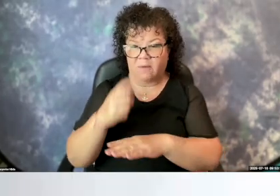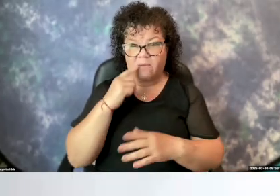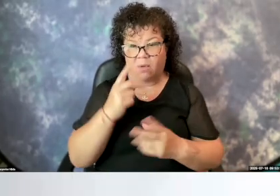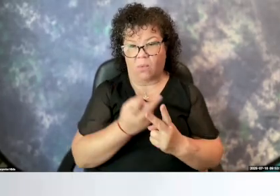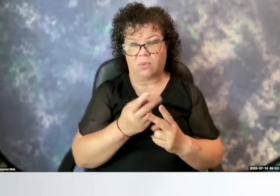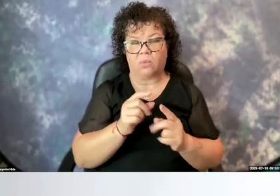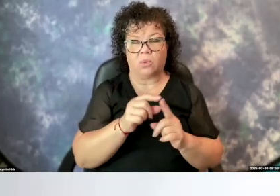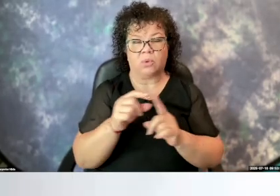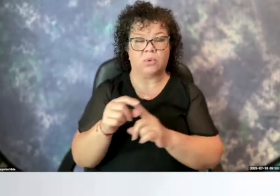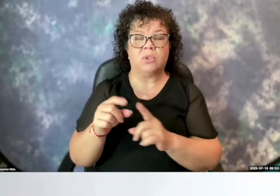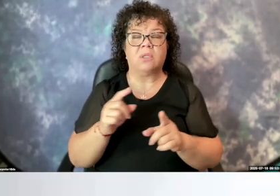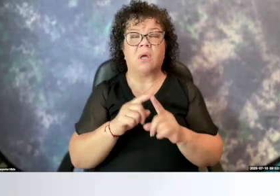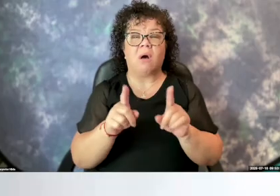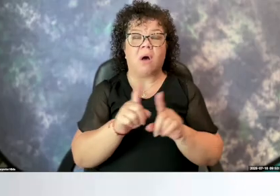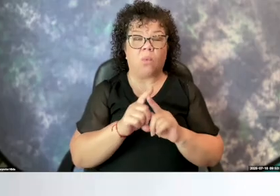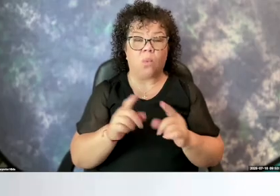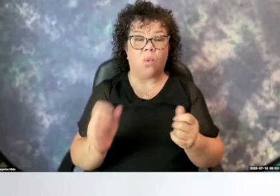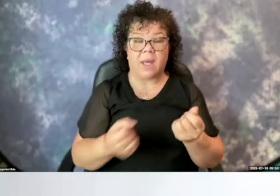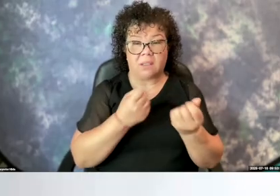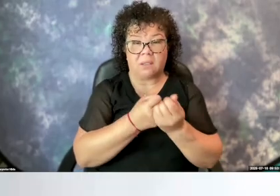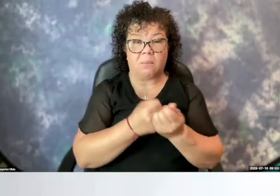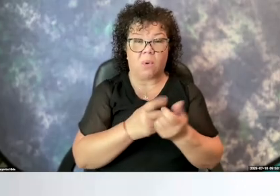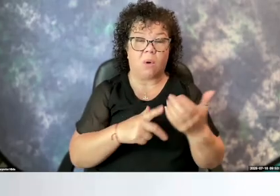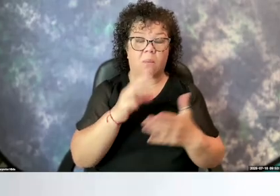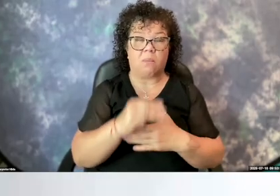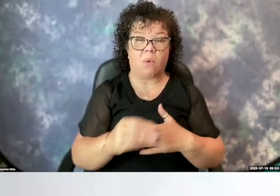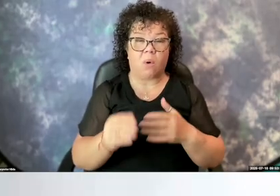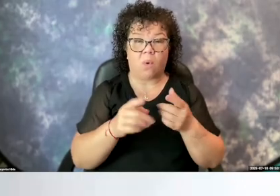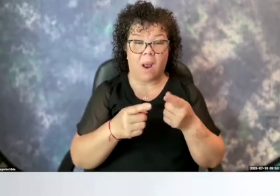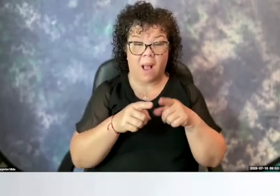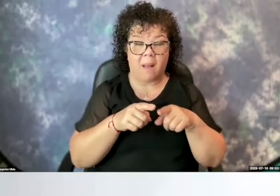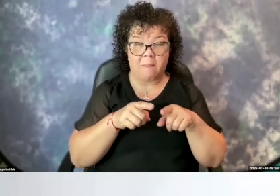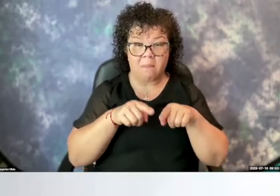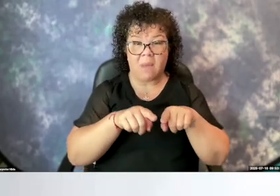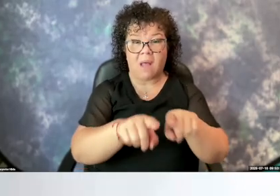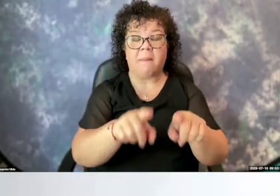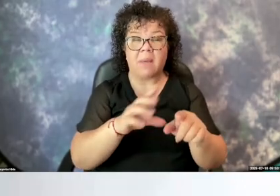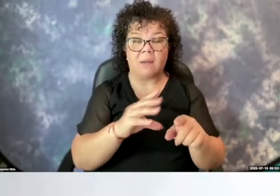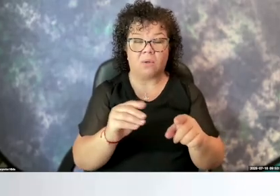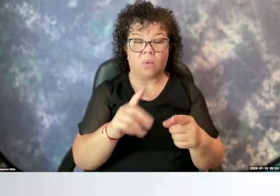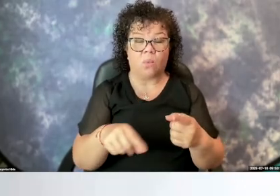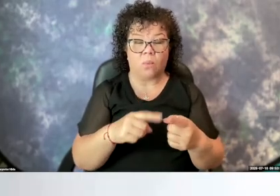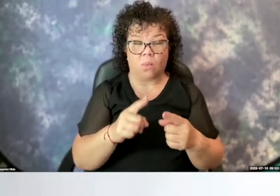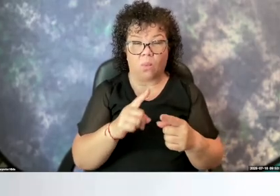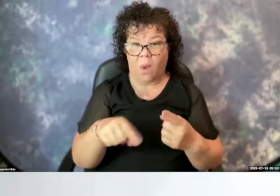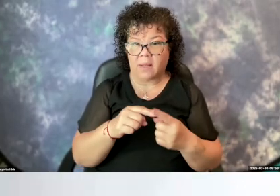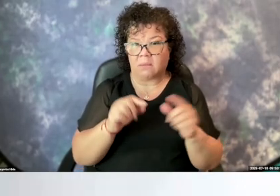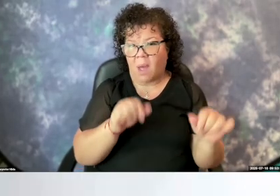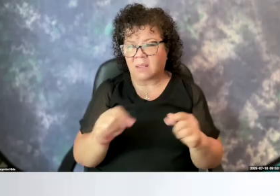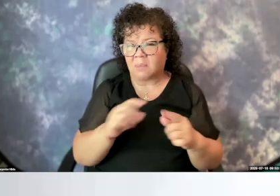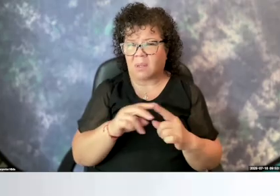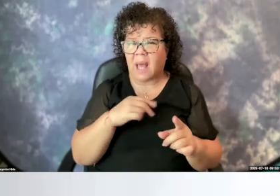In general, we support program alignment where feasible and practical. I think from our perspective, we just want to make sure that